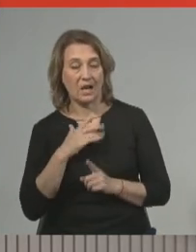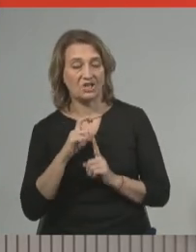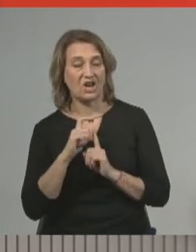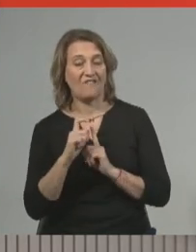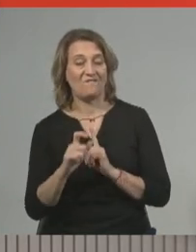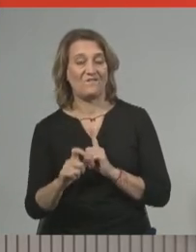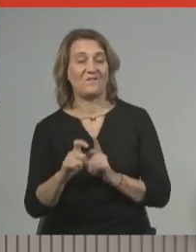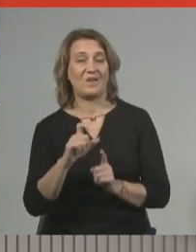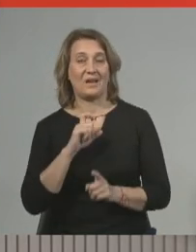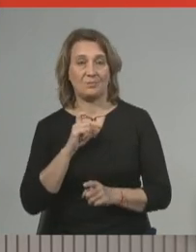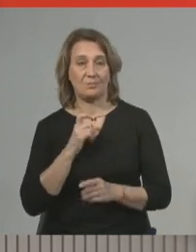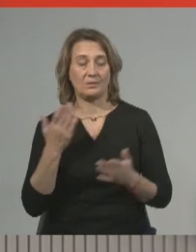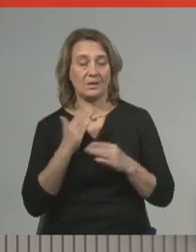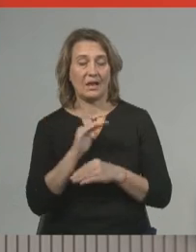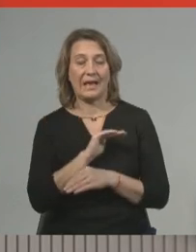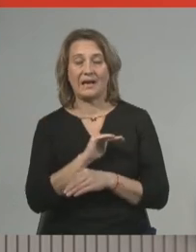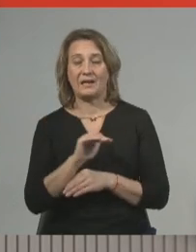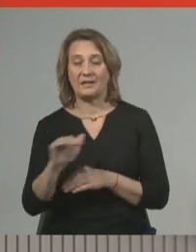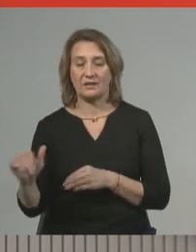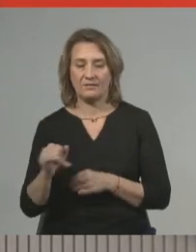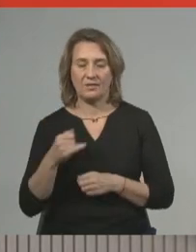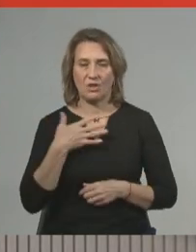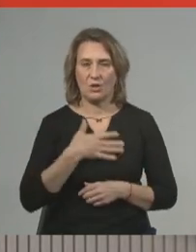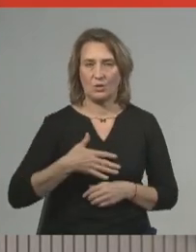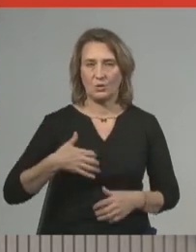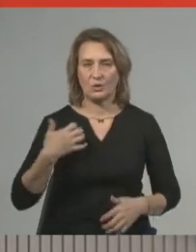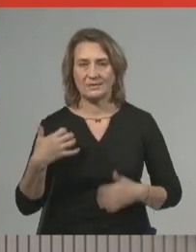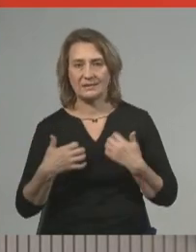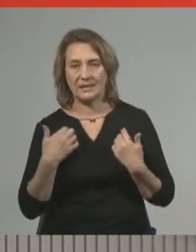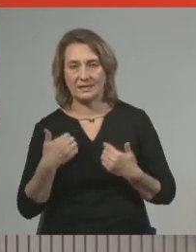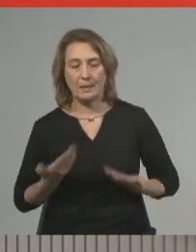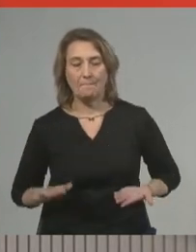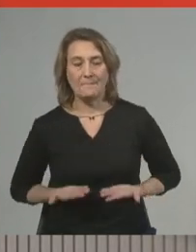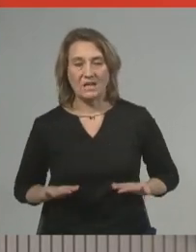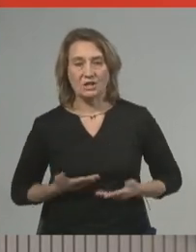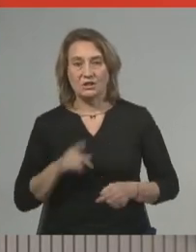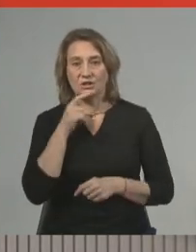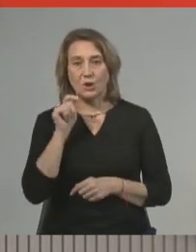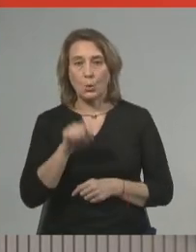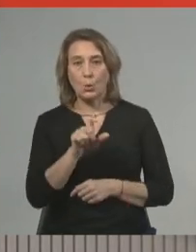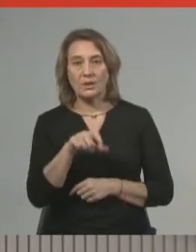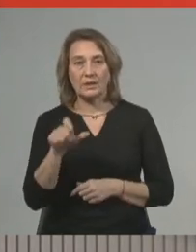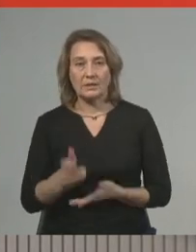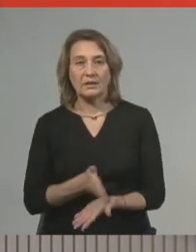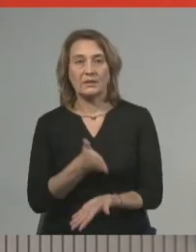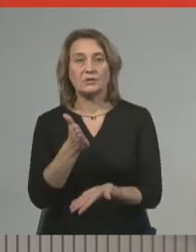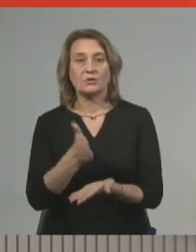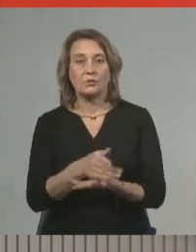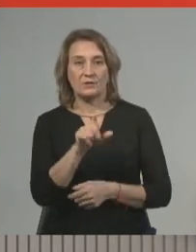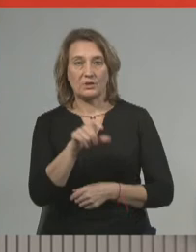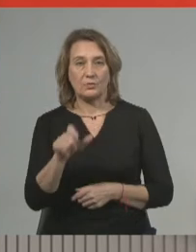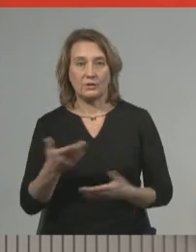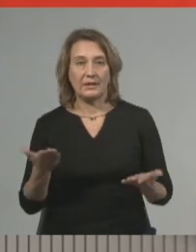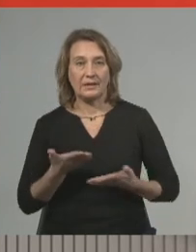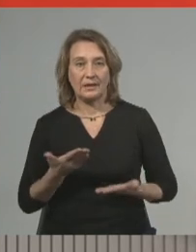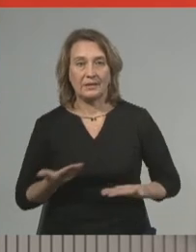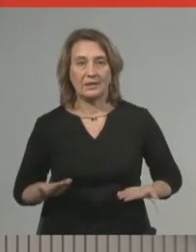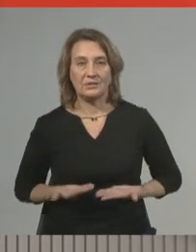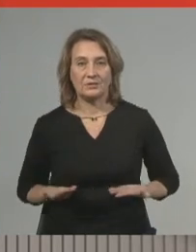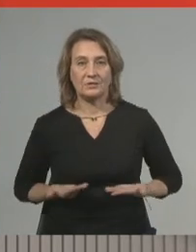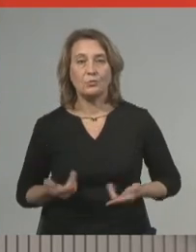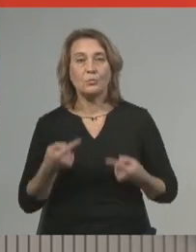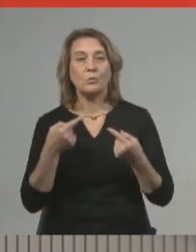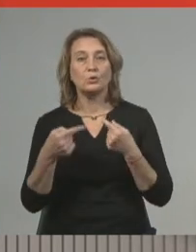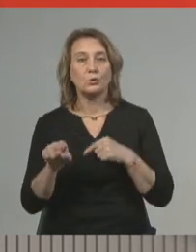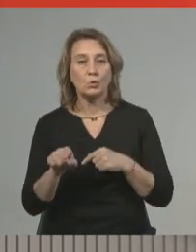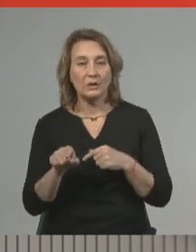regions so our answer to the question which level of distress ukrainians have is also